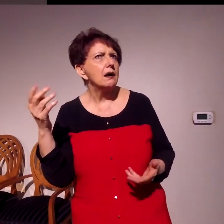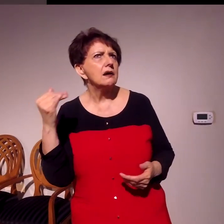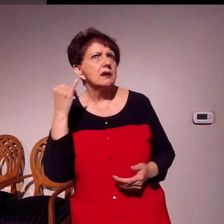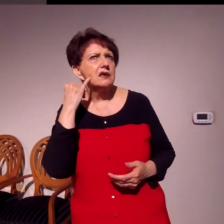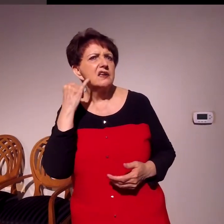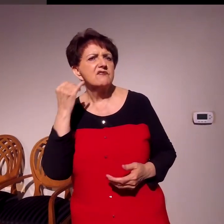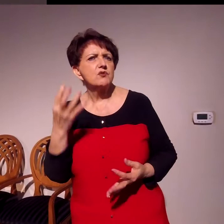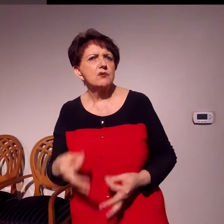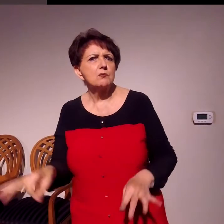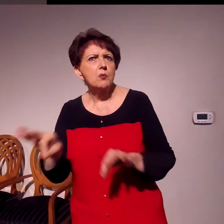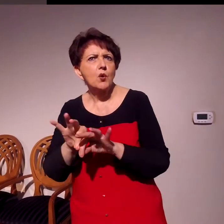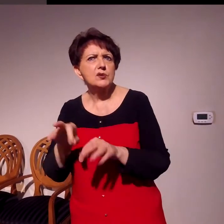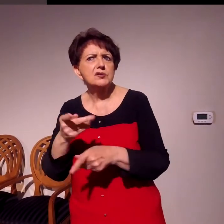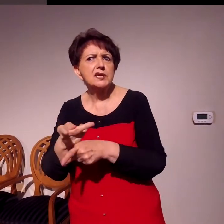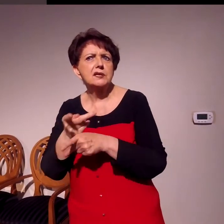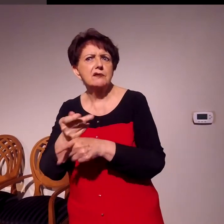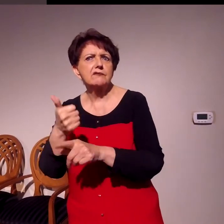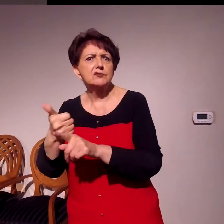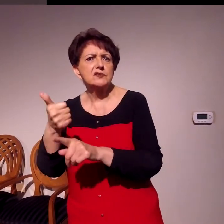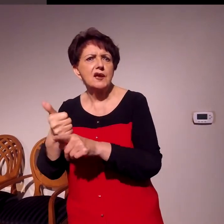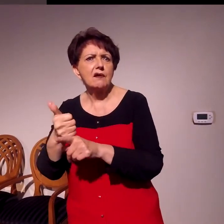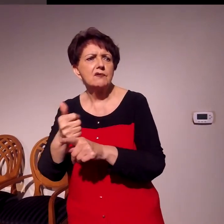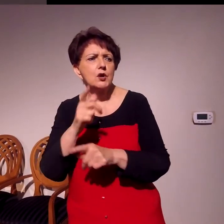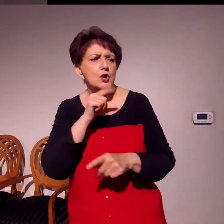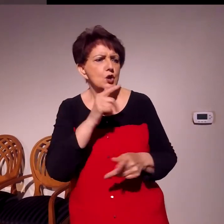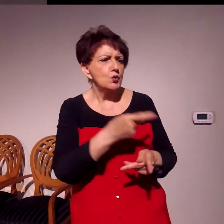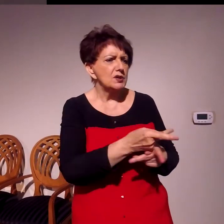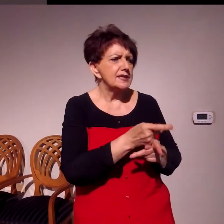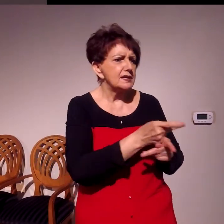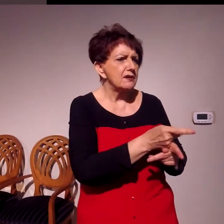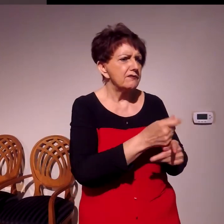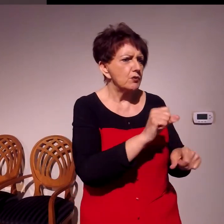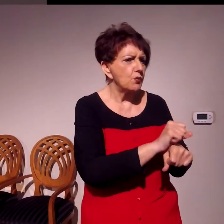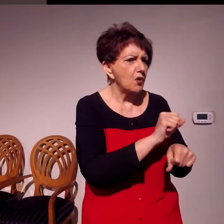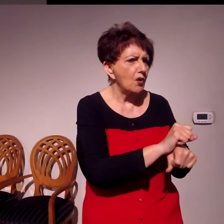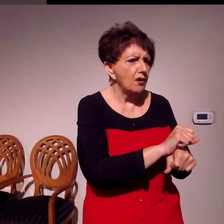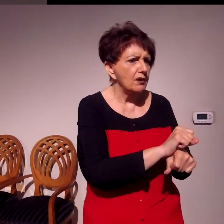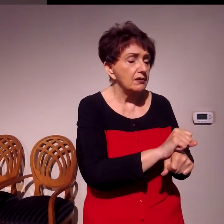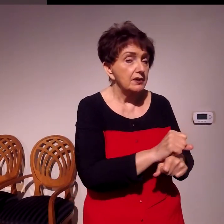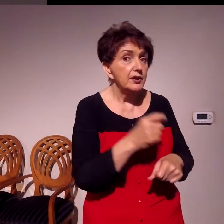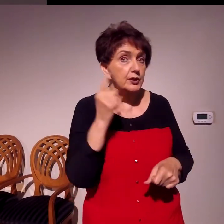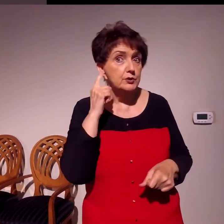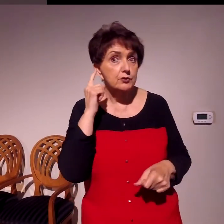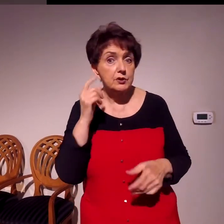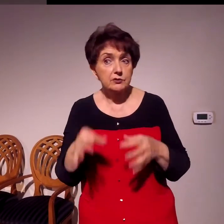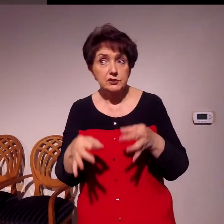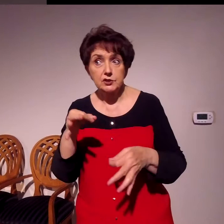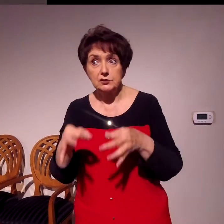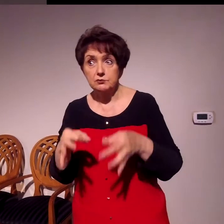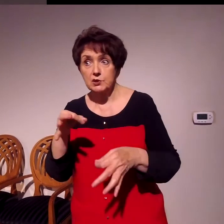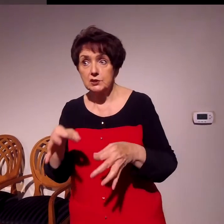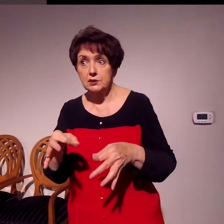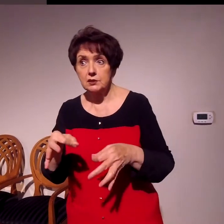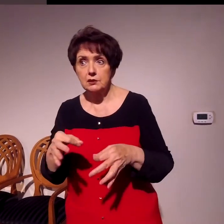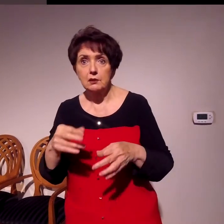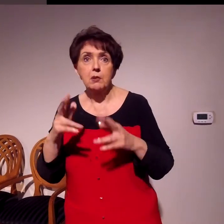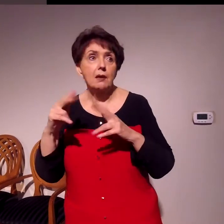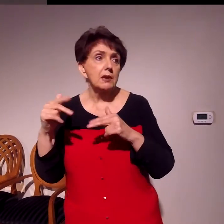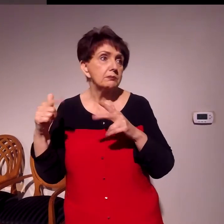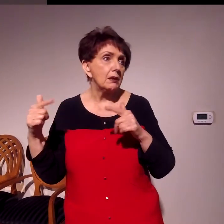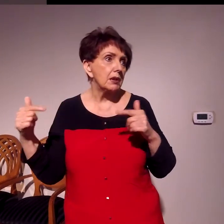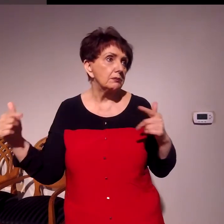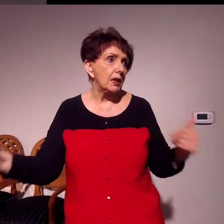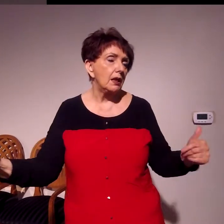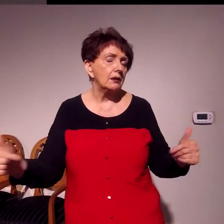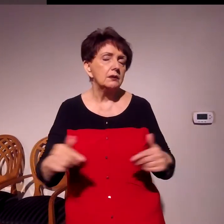care of yourself, who's going to take care of your work? Can you hear it? Can you hear the judgment? Can you hear the blah, blah, blah about it, right?